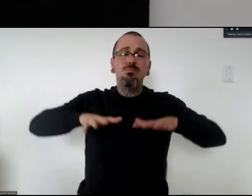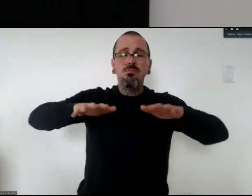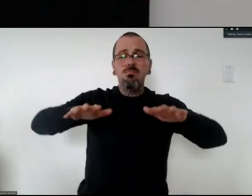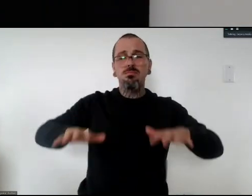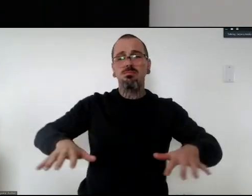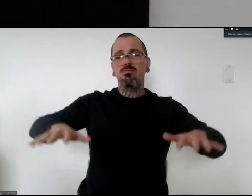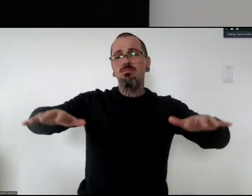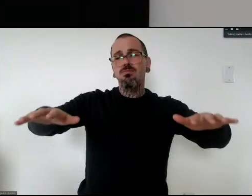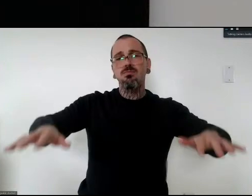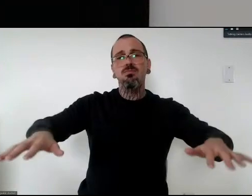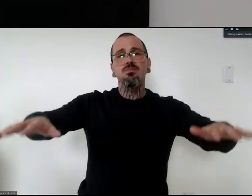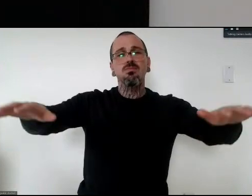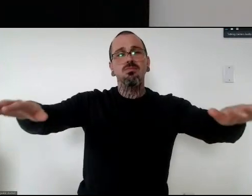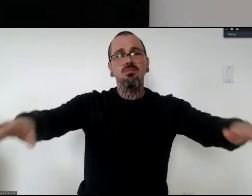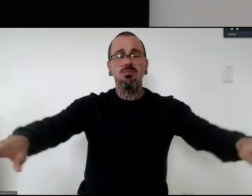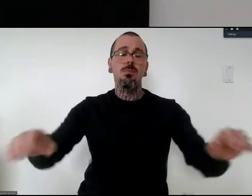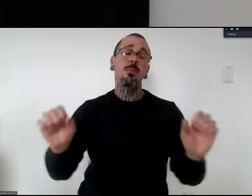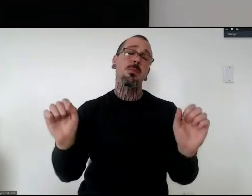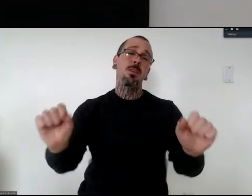resonate.